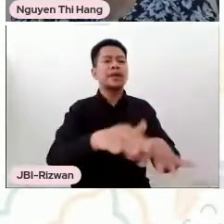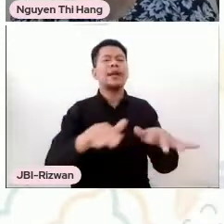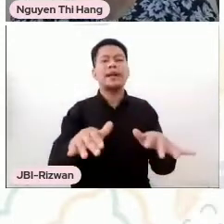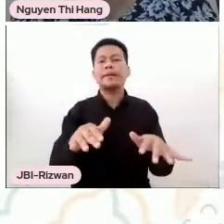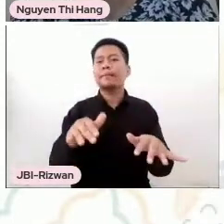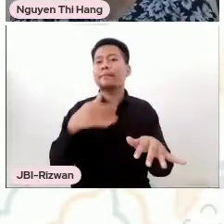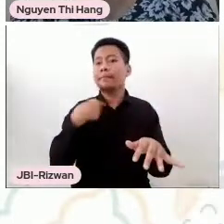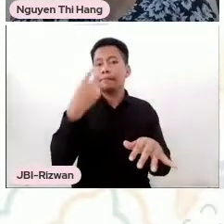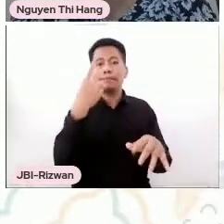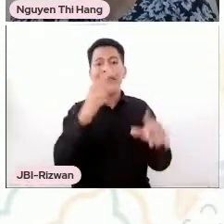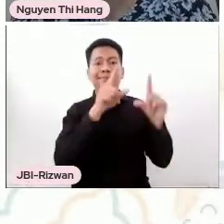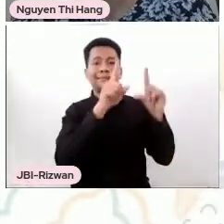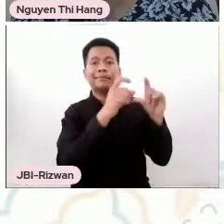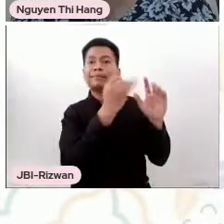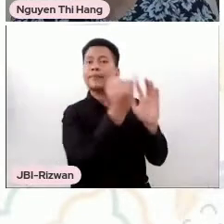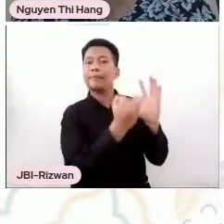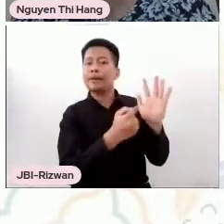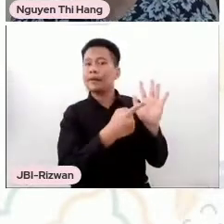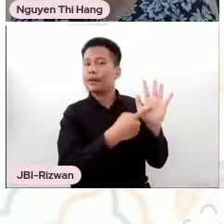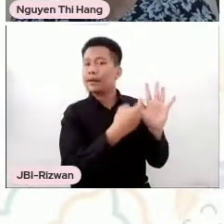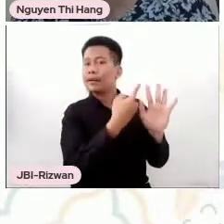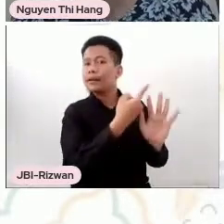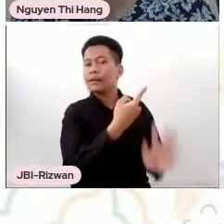picture, the parent